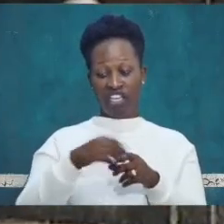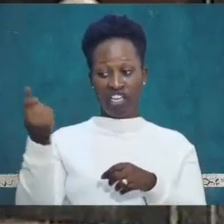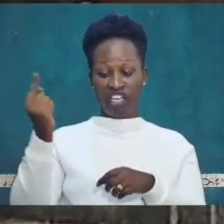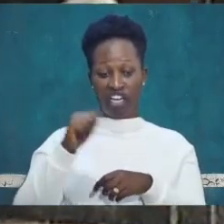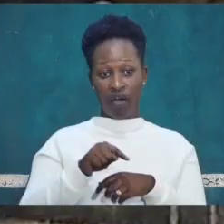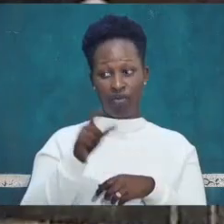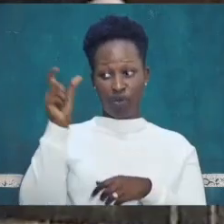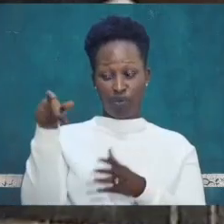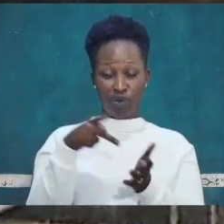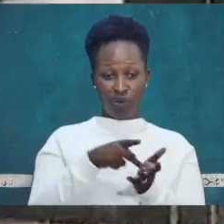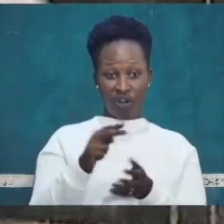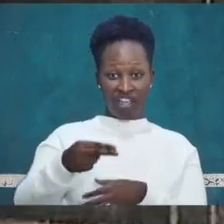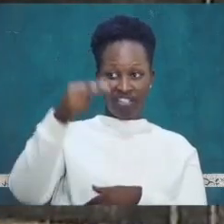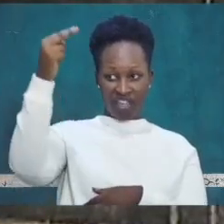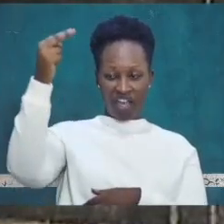Consumption